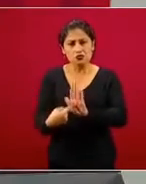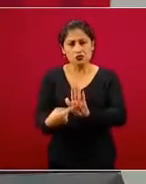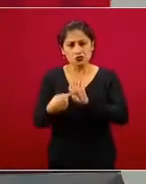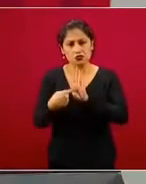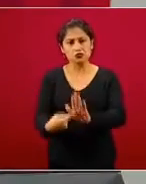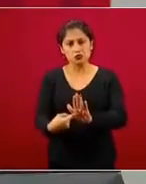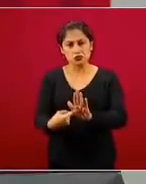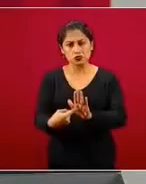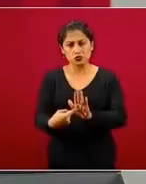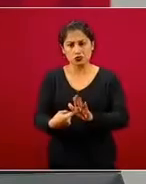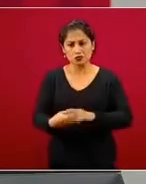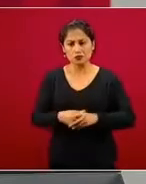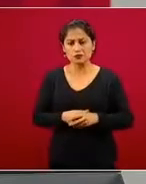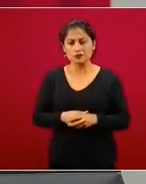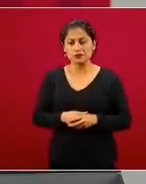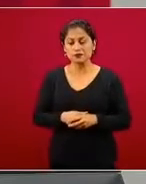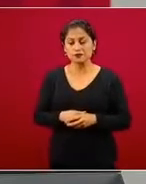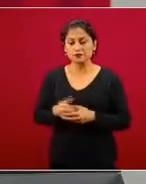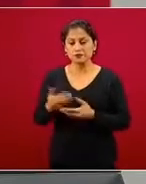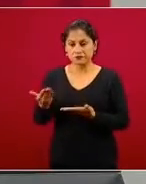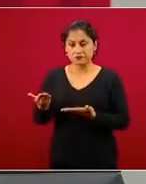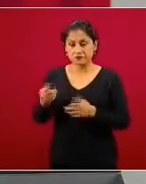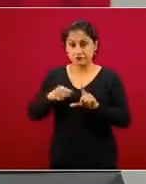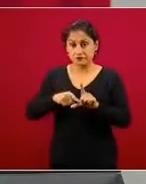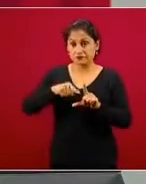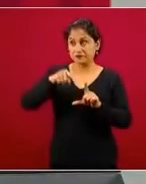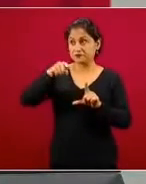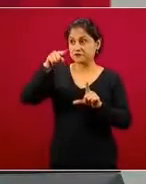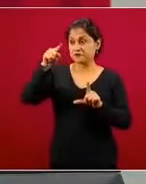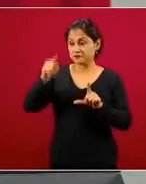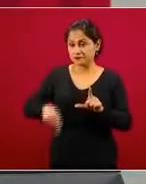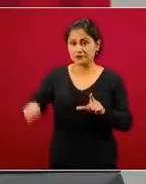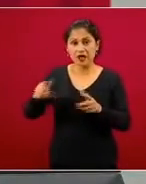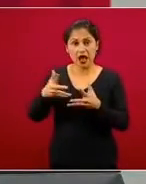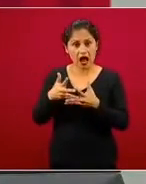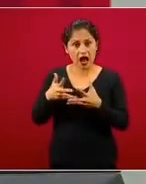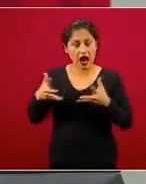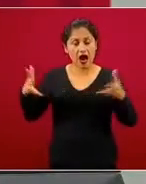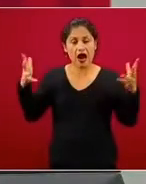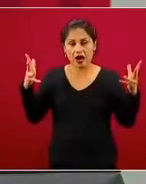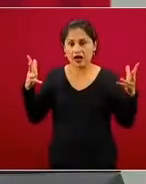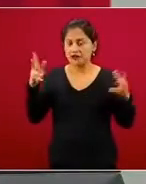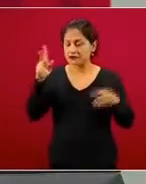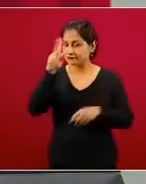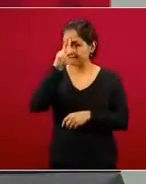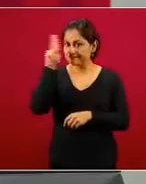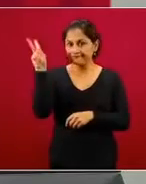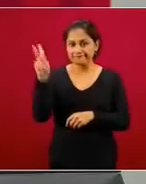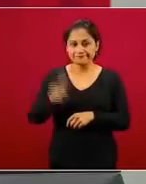any measures, we would have had a curve like this, which is obviously